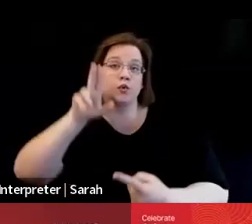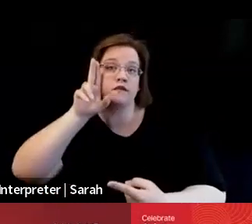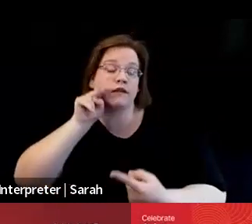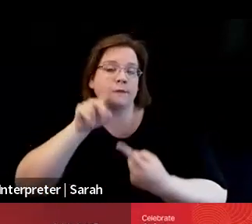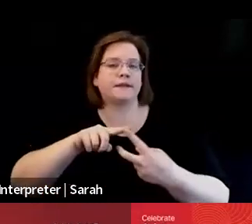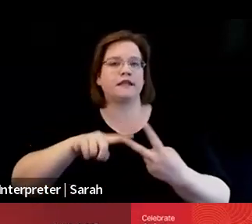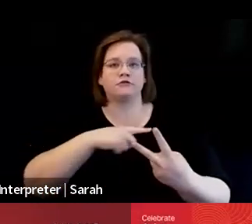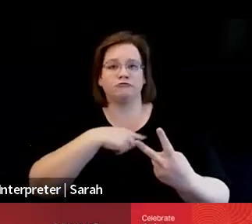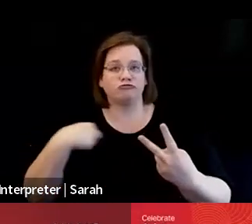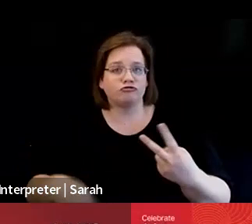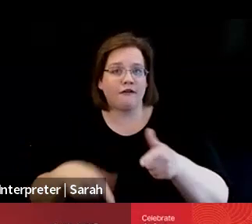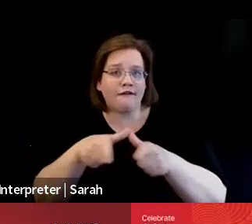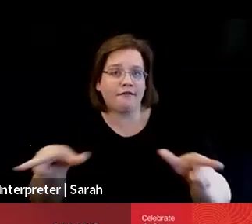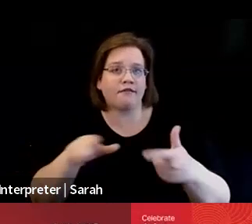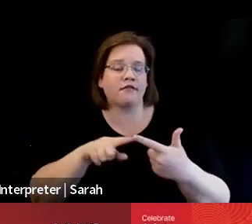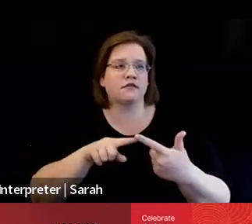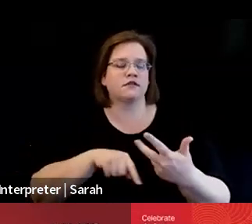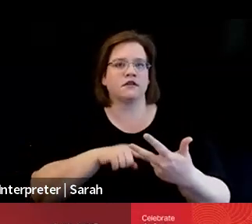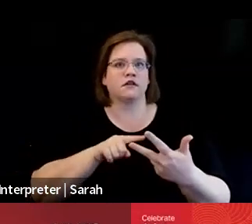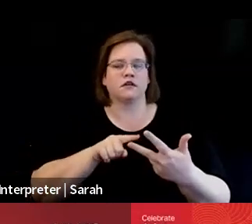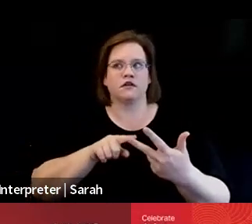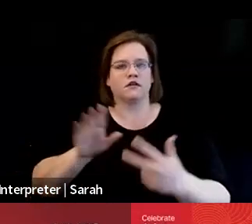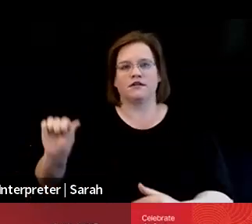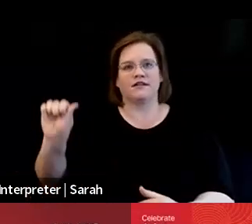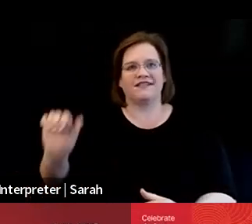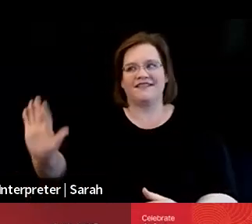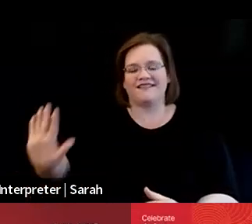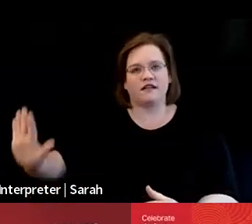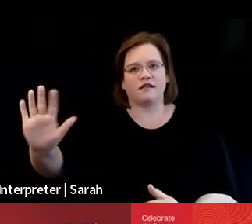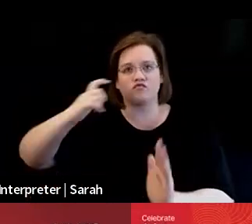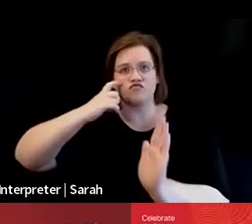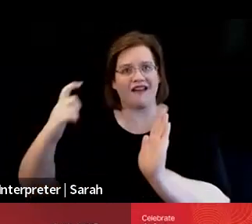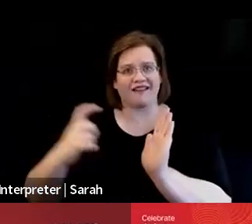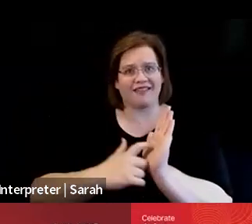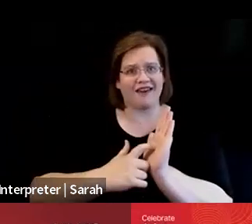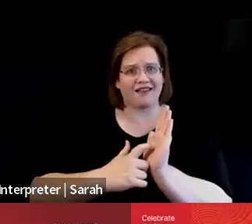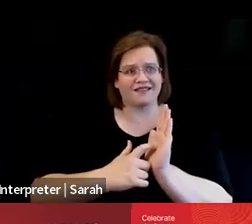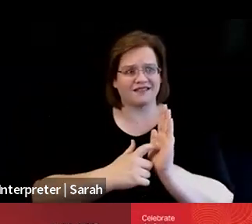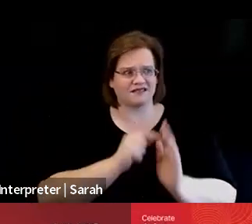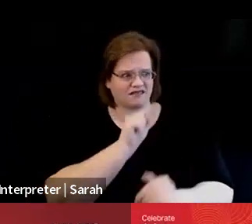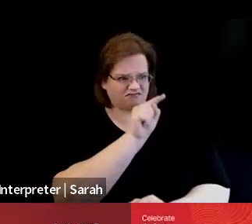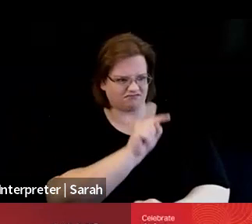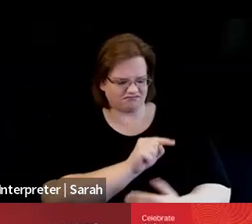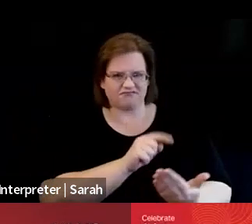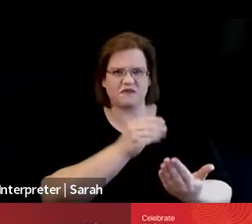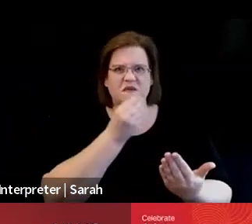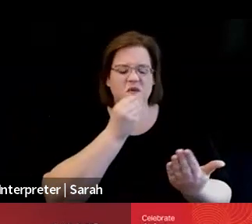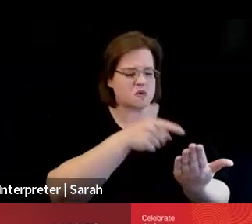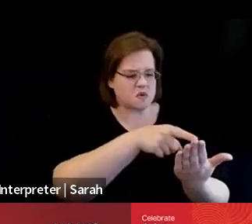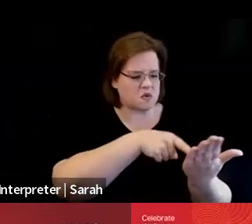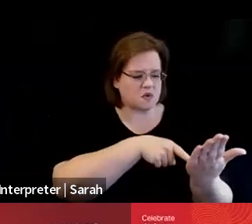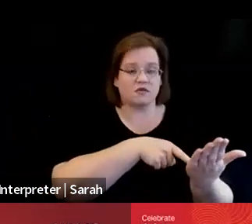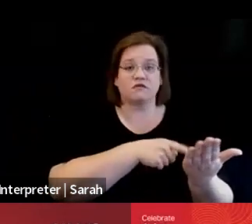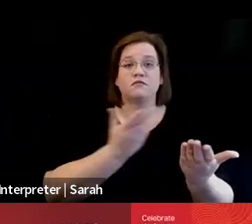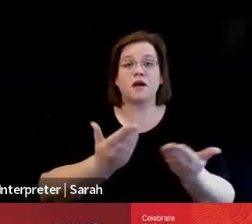Chinese, or these populations are not necessarily recognizing these foods. So you might be proposing to